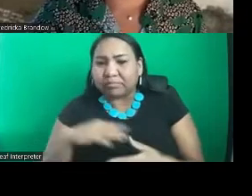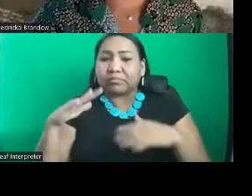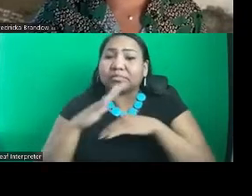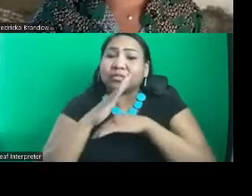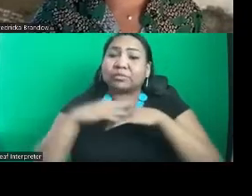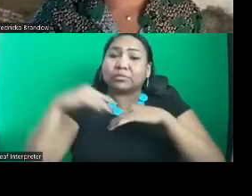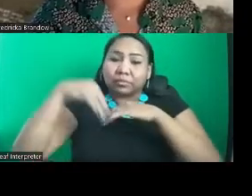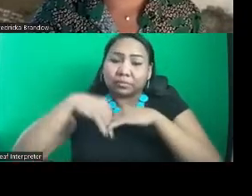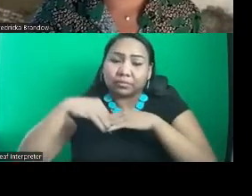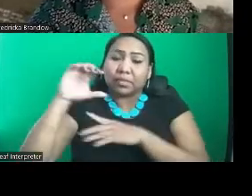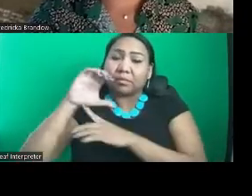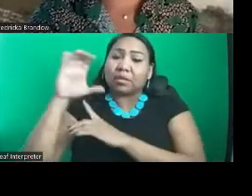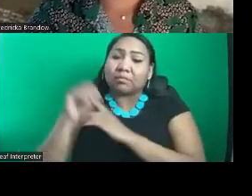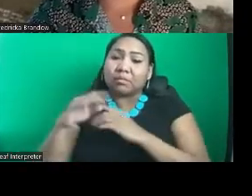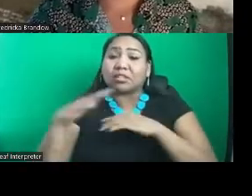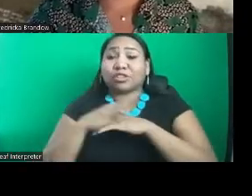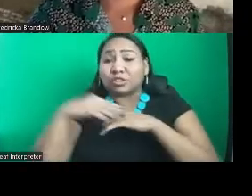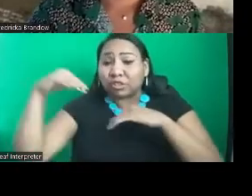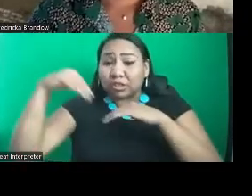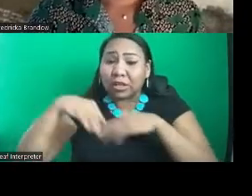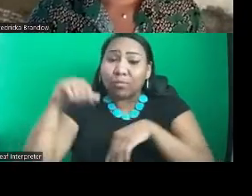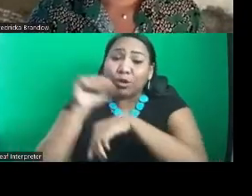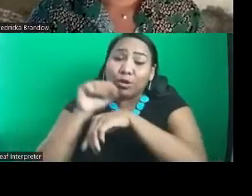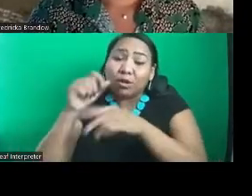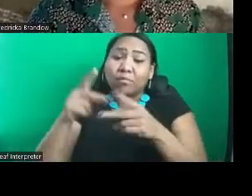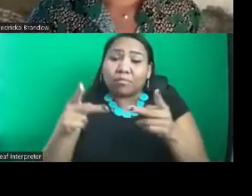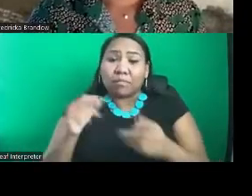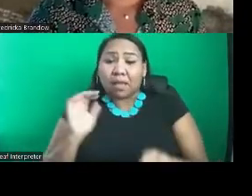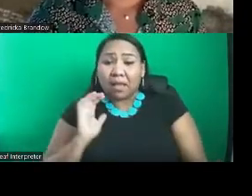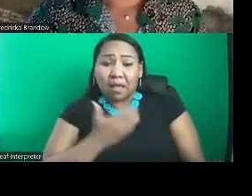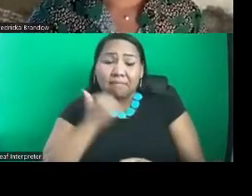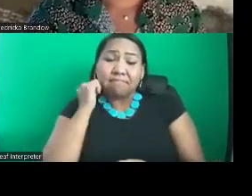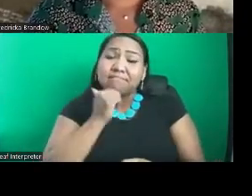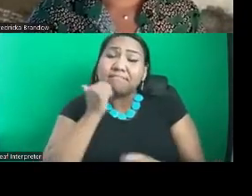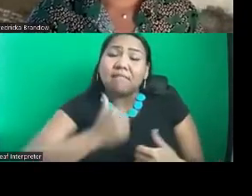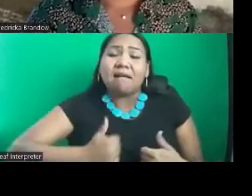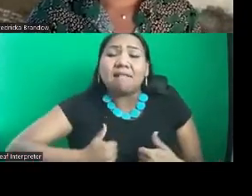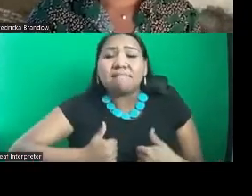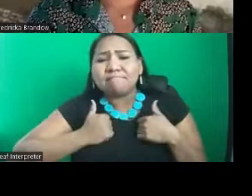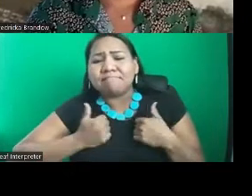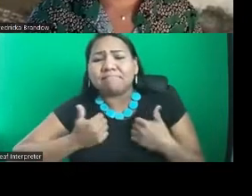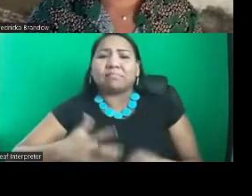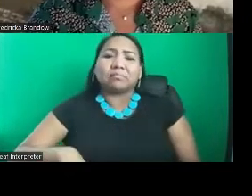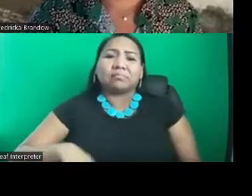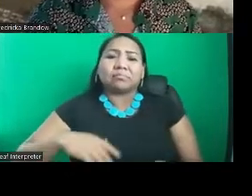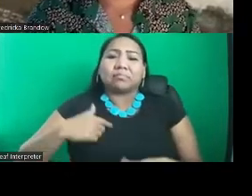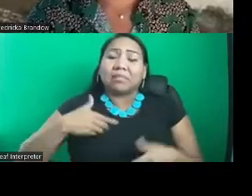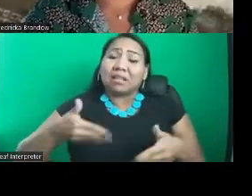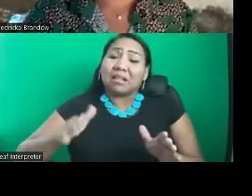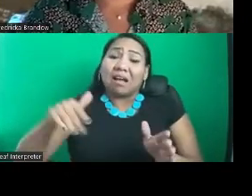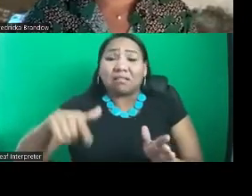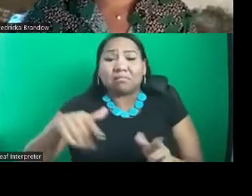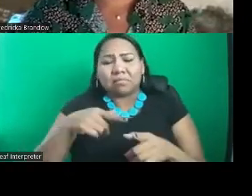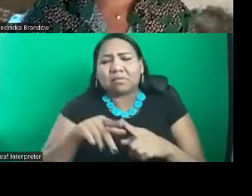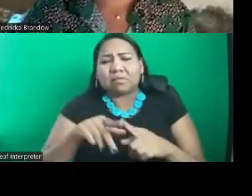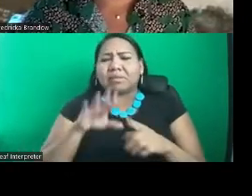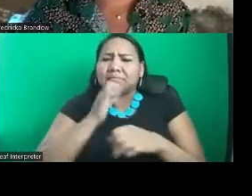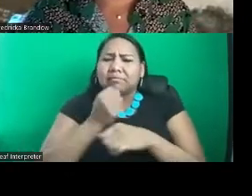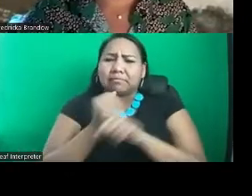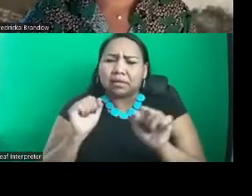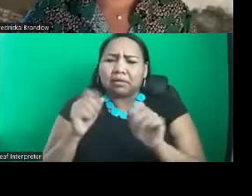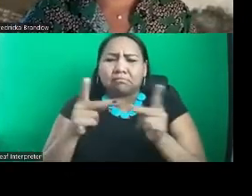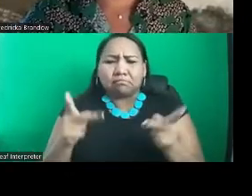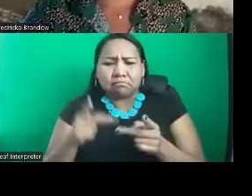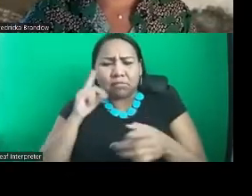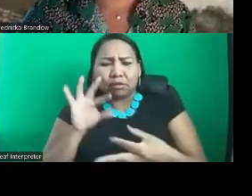indigenizing our everyday life as we know it. Please allow this to be a safe space to reconcile the grief and trauma we have endured